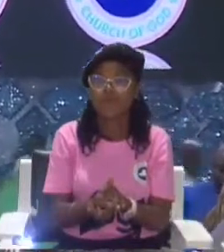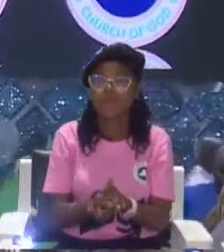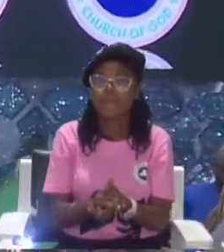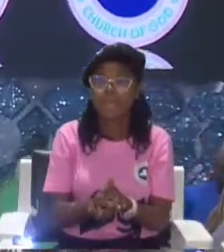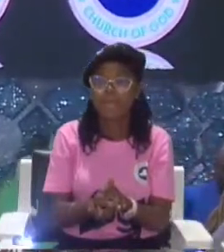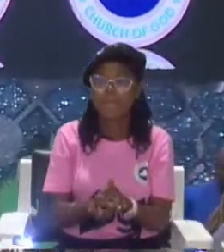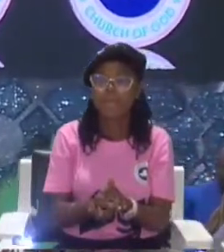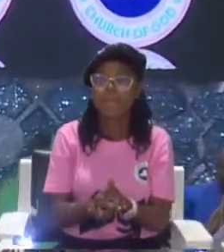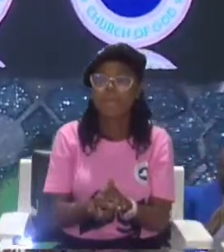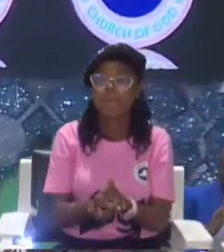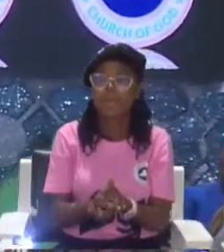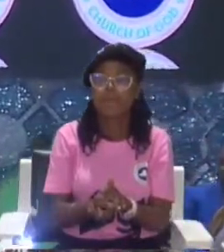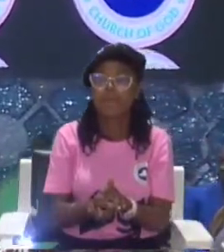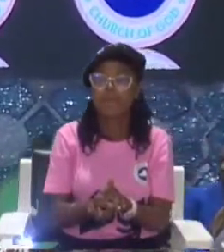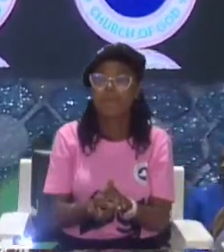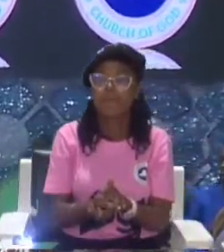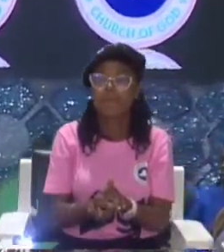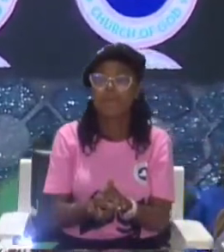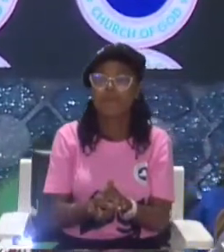Many times you hear